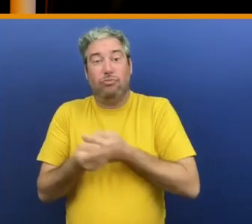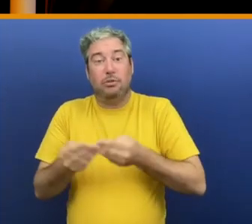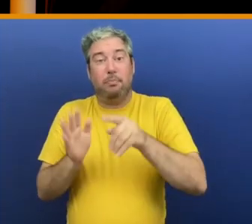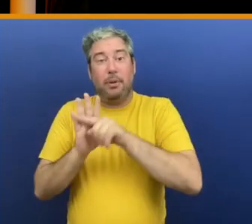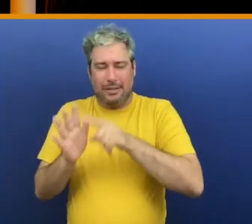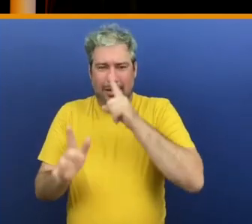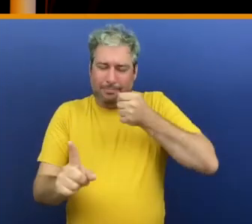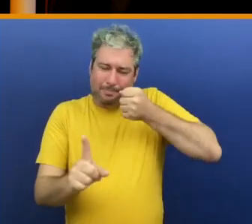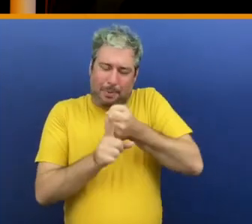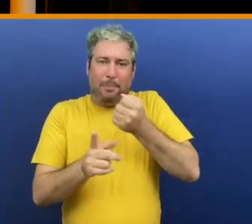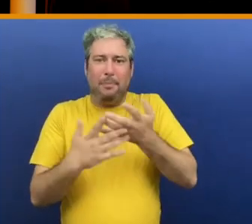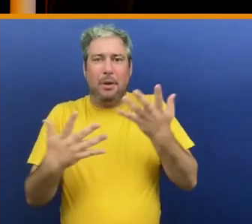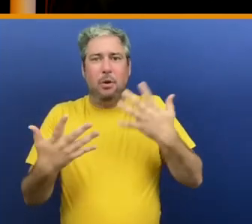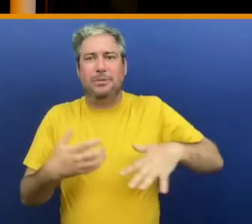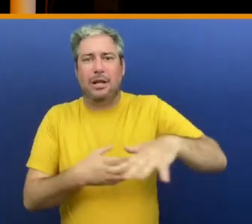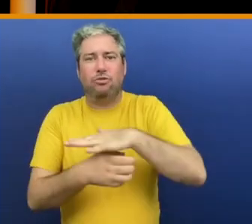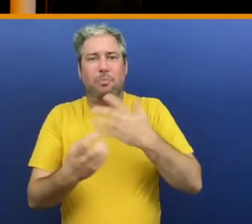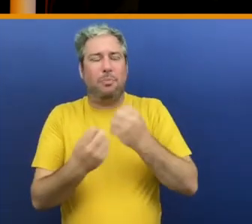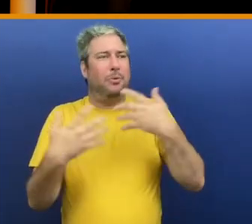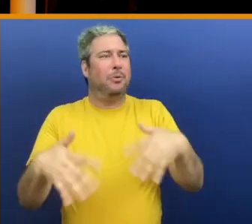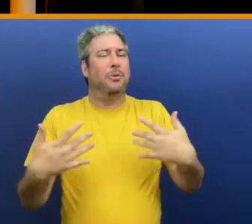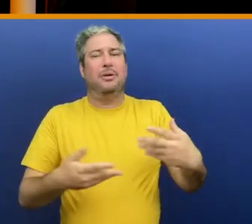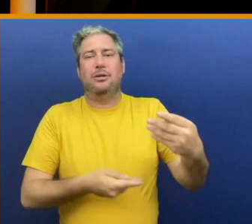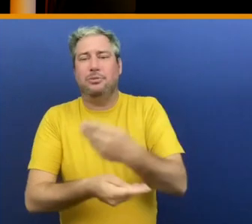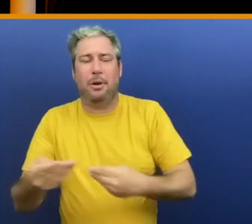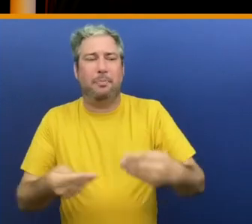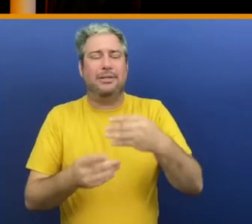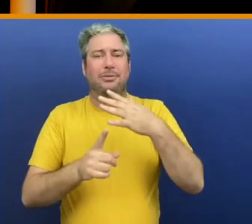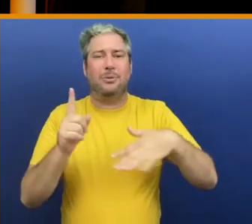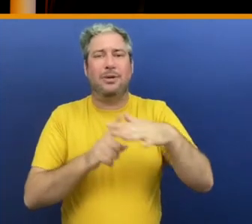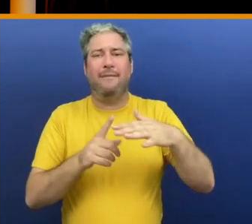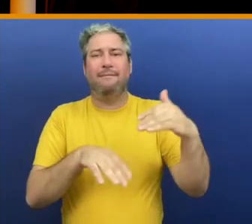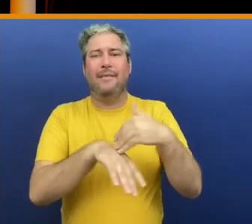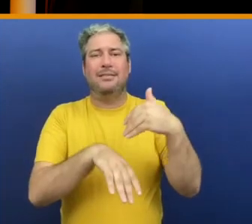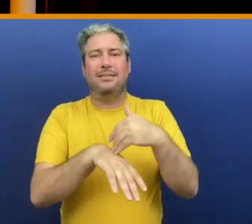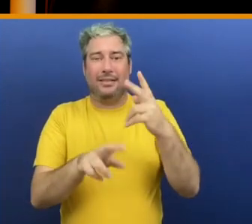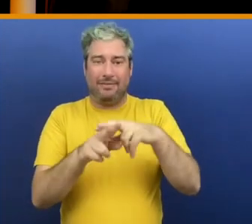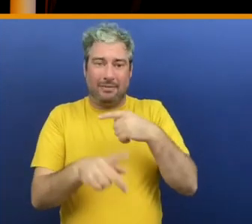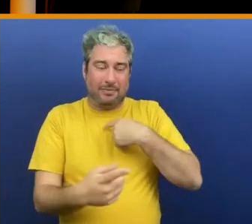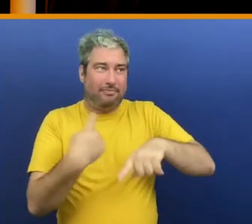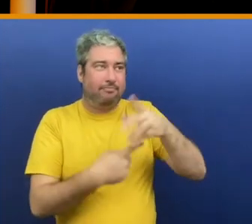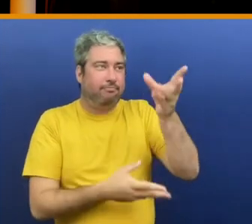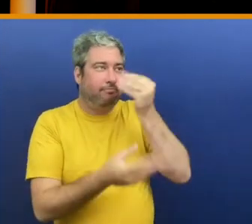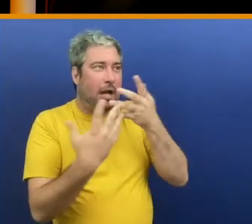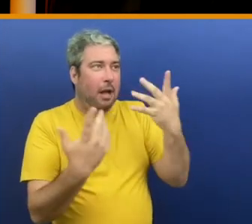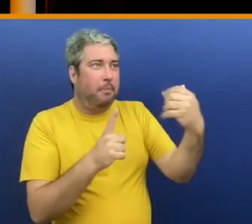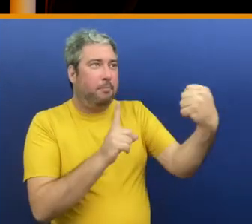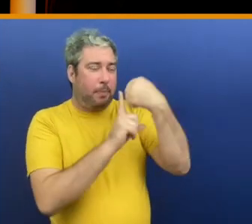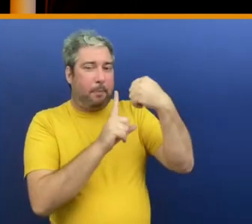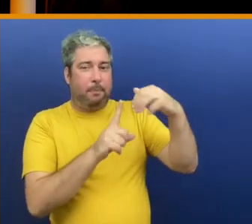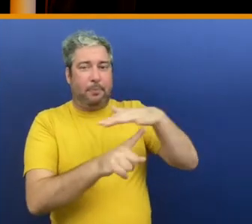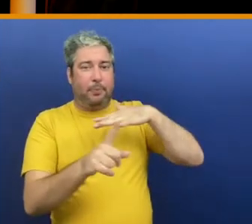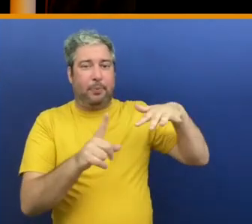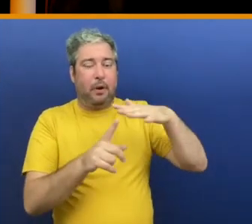effects. If we've learned anything from the backlash against the hyper-liberalisation of global markets, it should be that we need to set trade policy